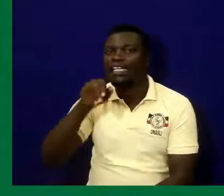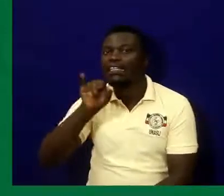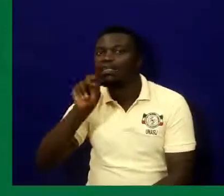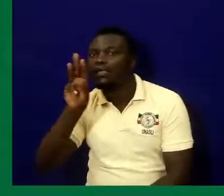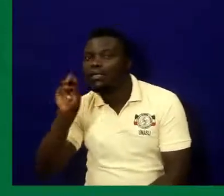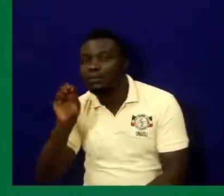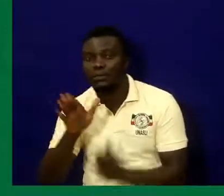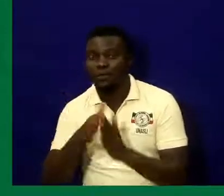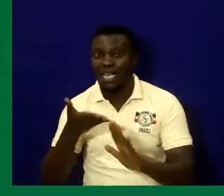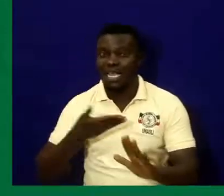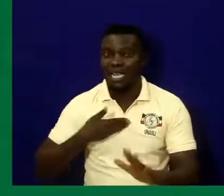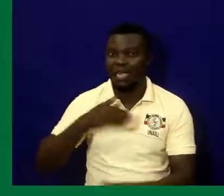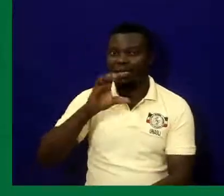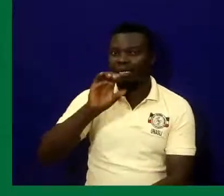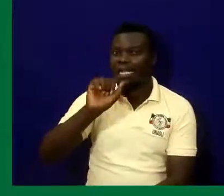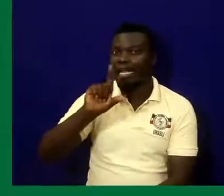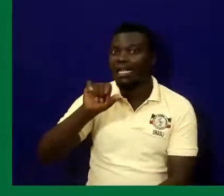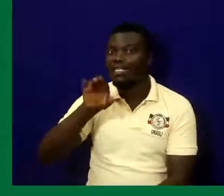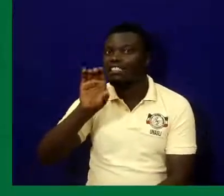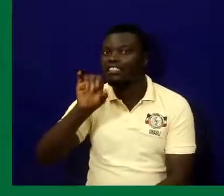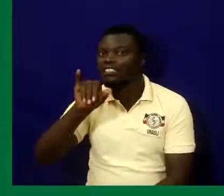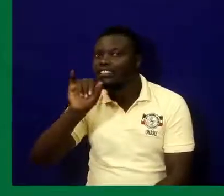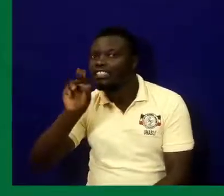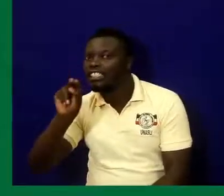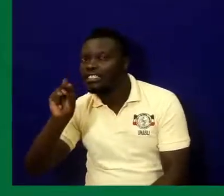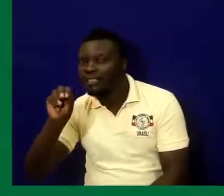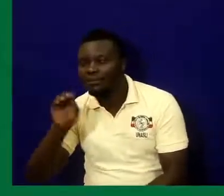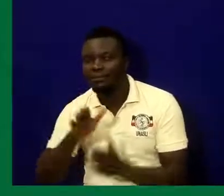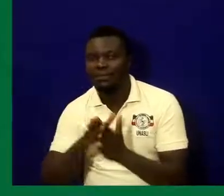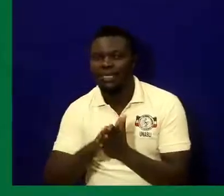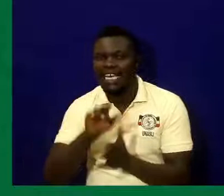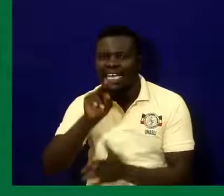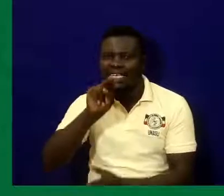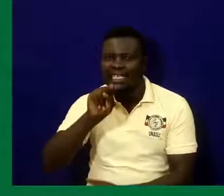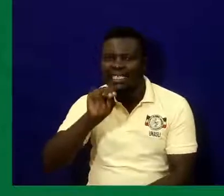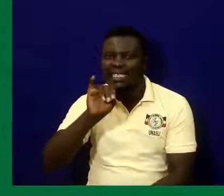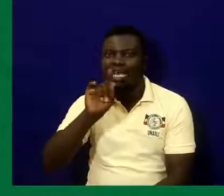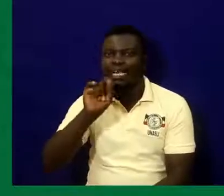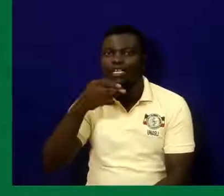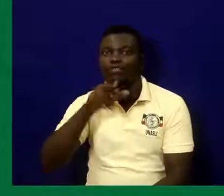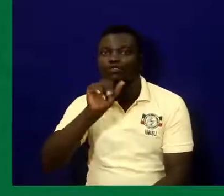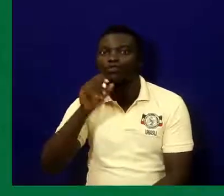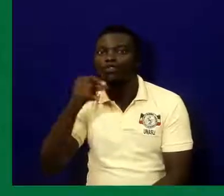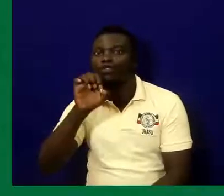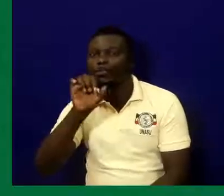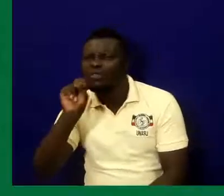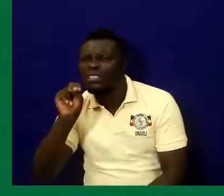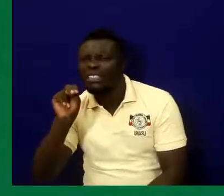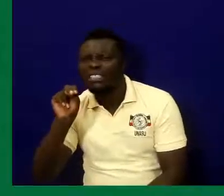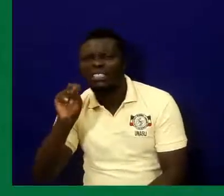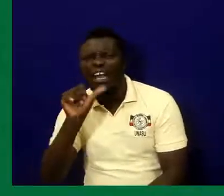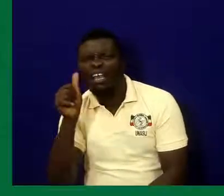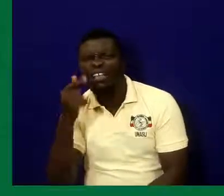have calcium, we have nitrogen. Which other two? And we stop.